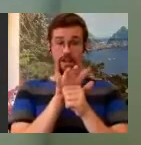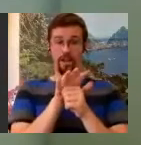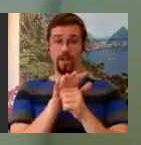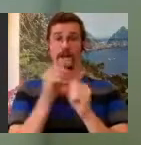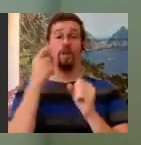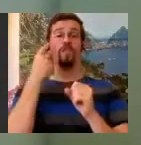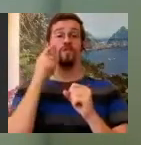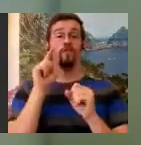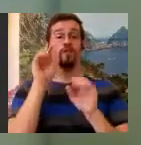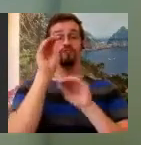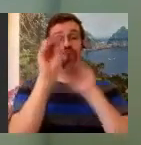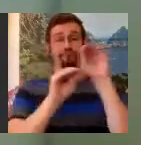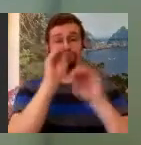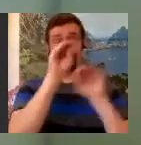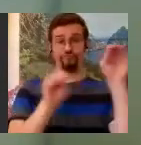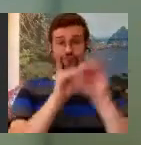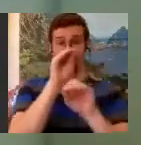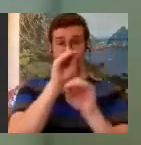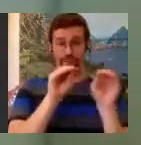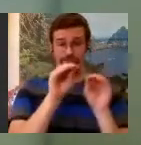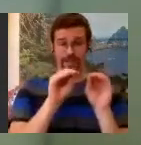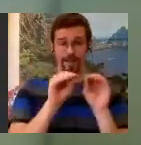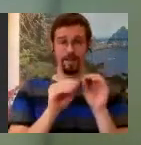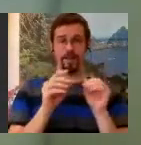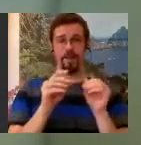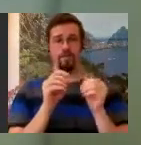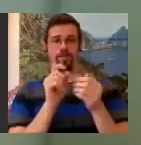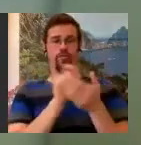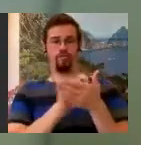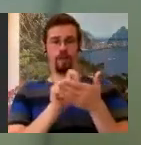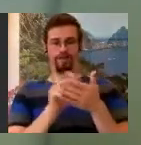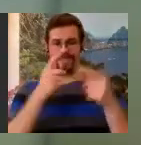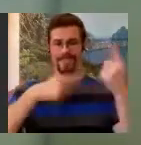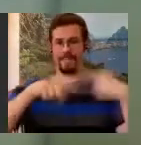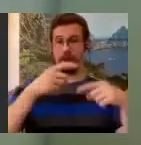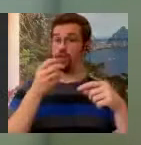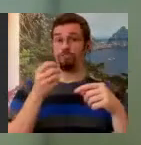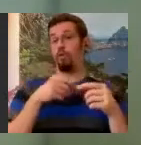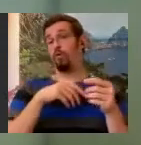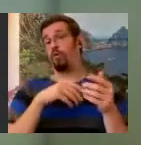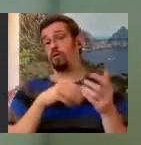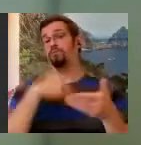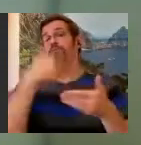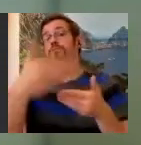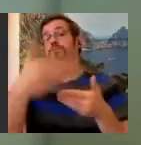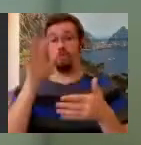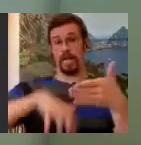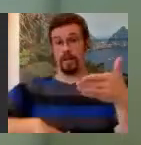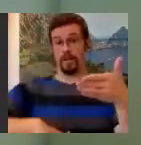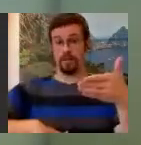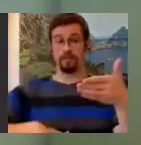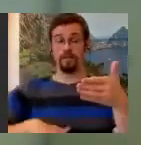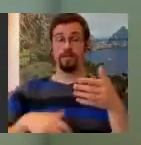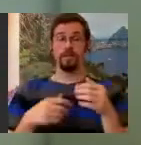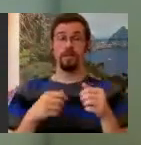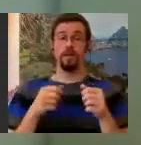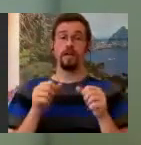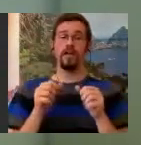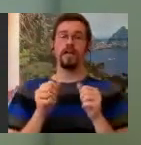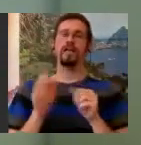to save the sign or even the text written in SignWriting in a comfortable